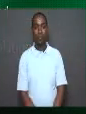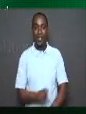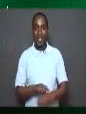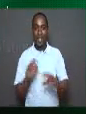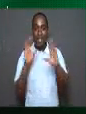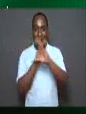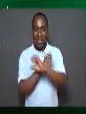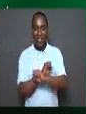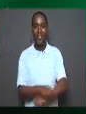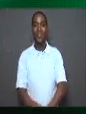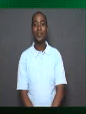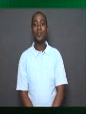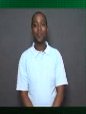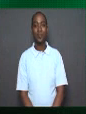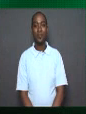Time's up.